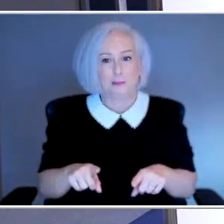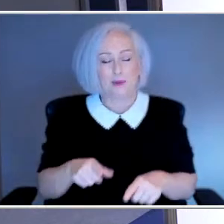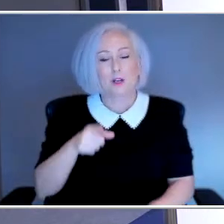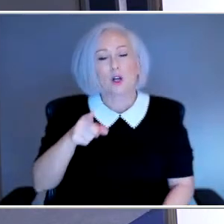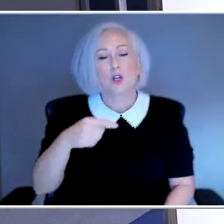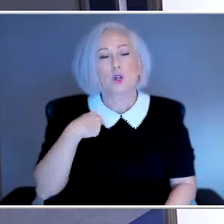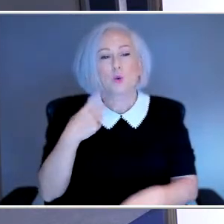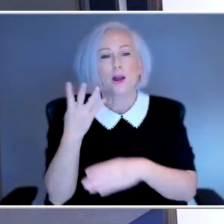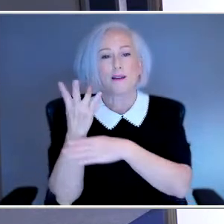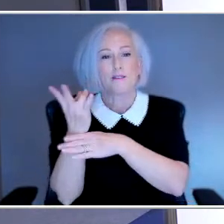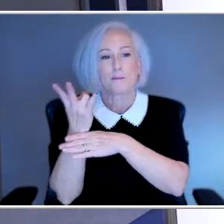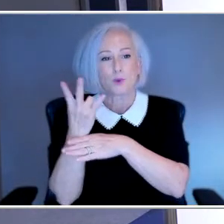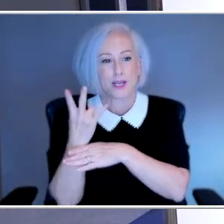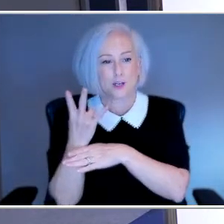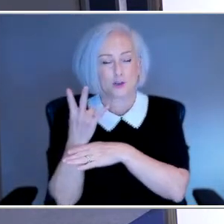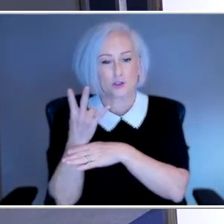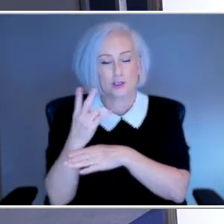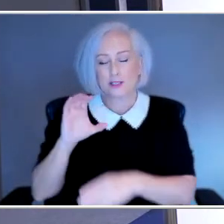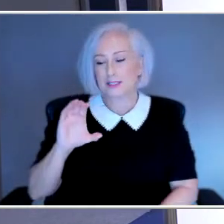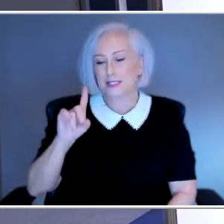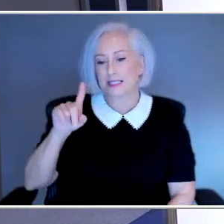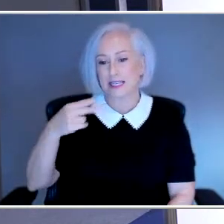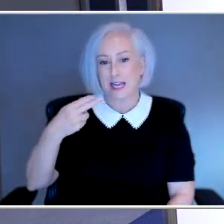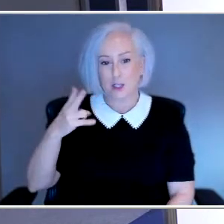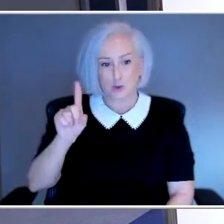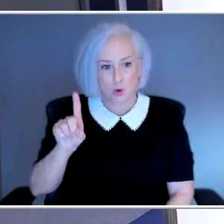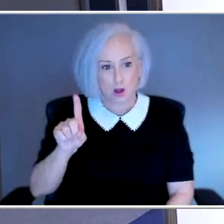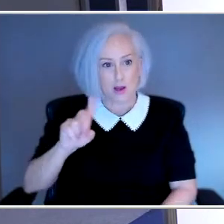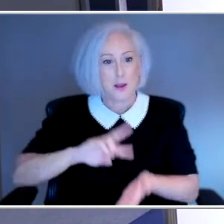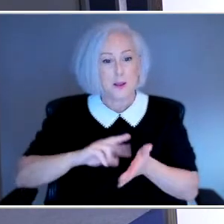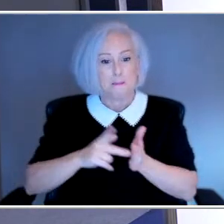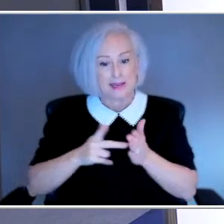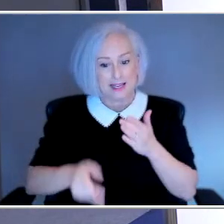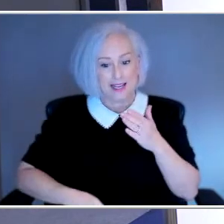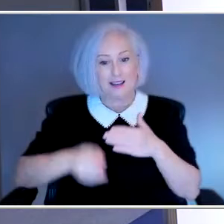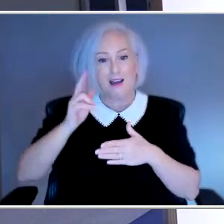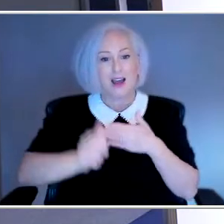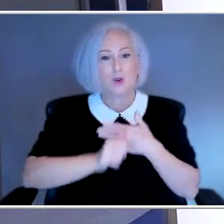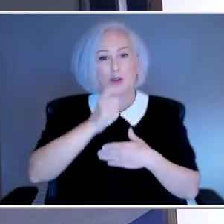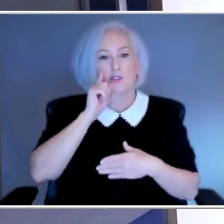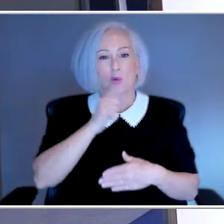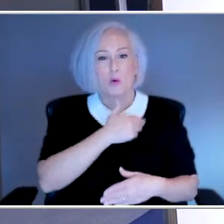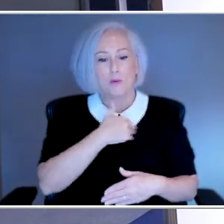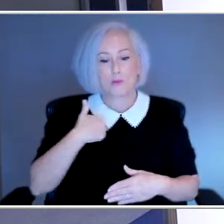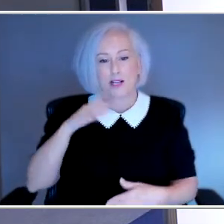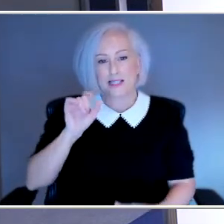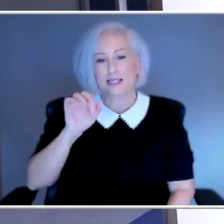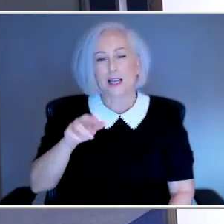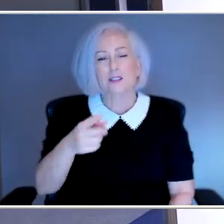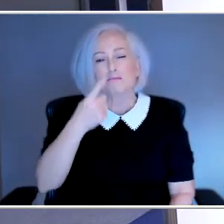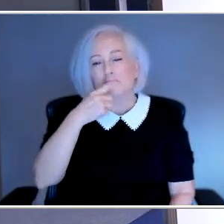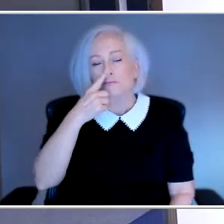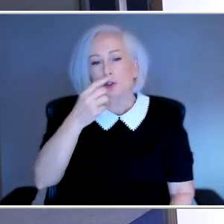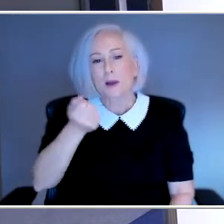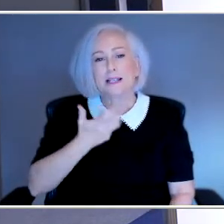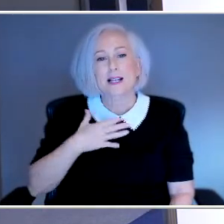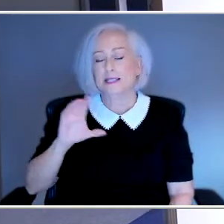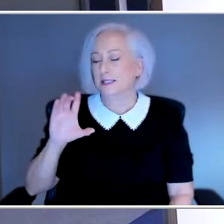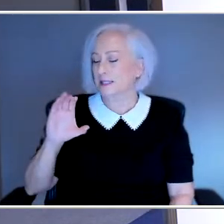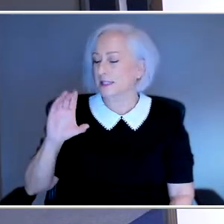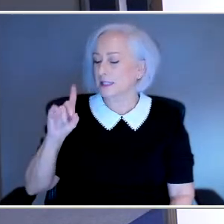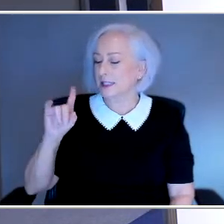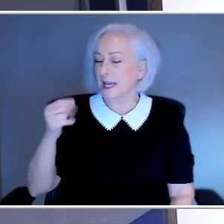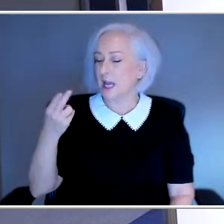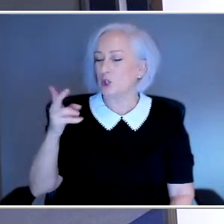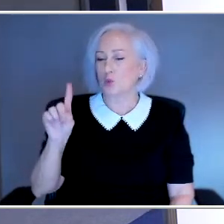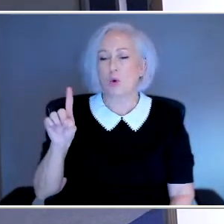CDH1. It also increases your risk for breast cancer. Dr. Larson, just tell us what that mutation is. Break that down. Sure. So when people